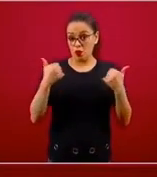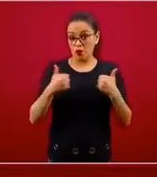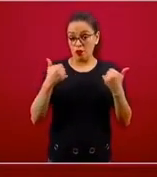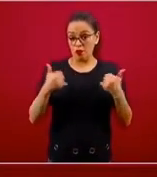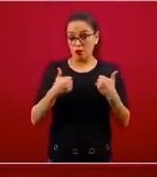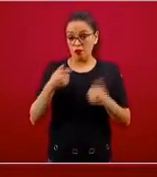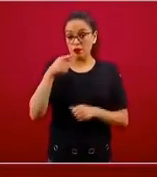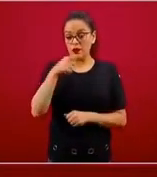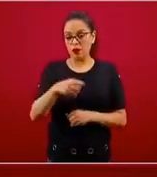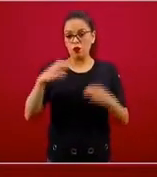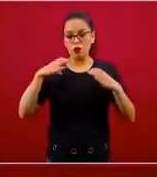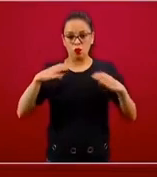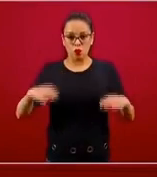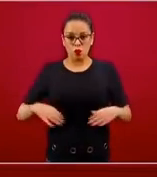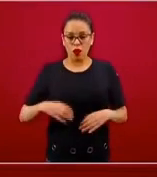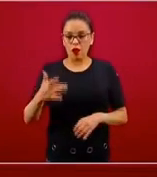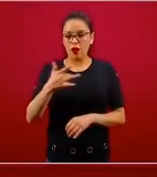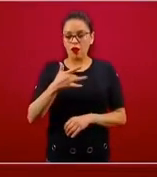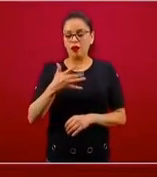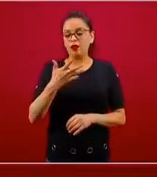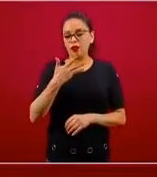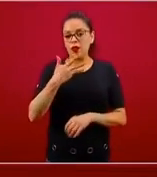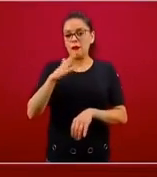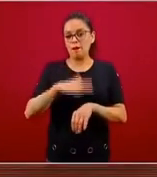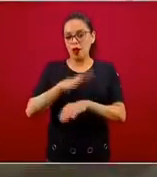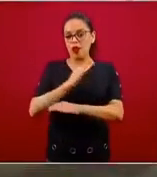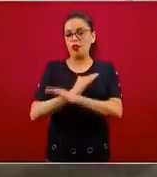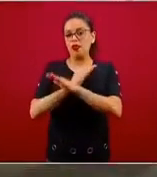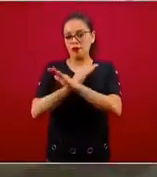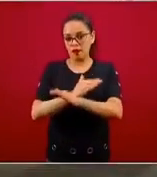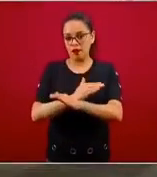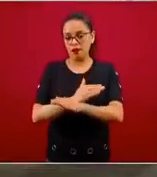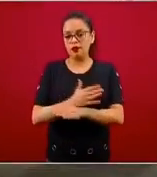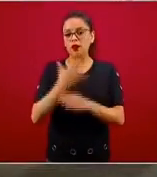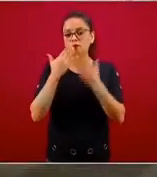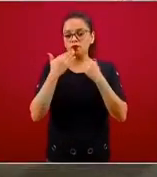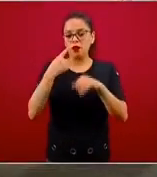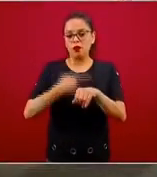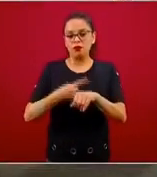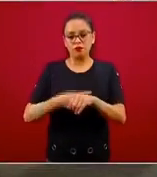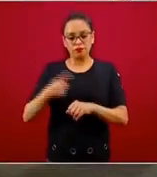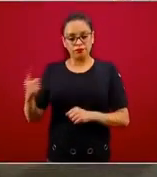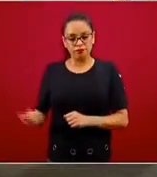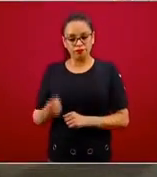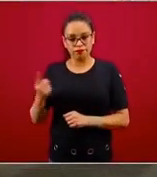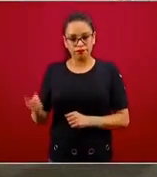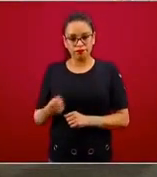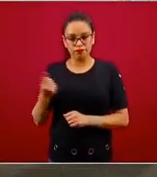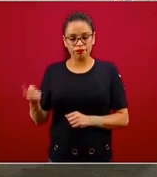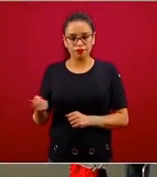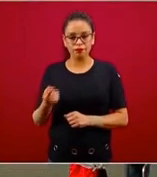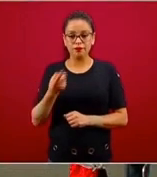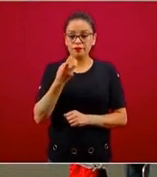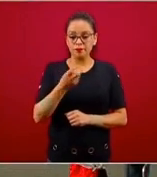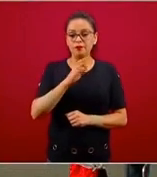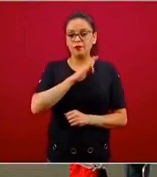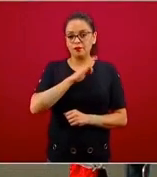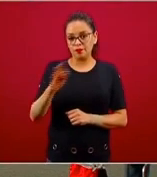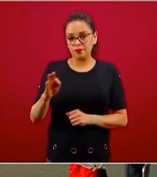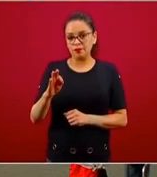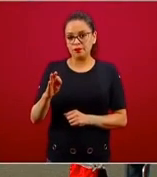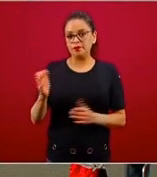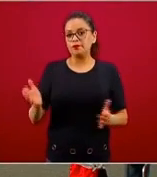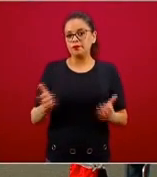young people, people who have a more complete immune system, they don't have chronic diseases, these are the people who are going